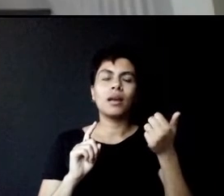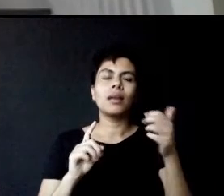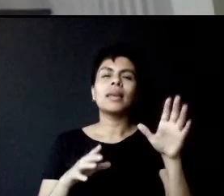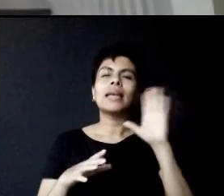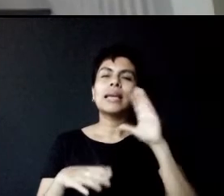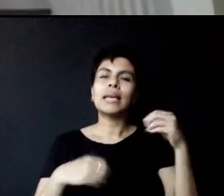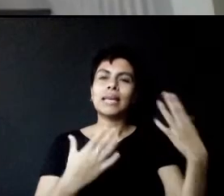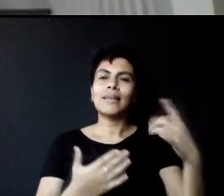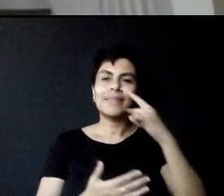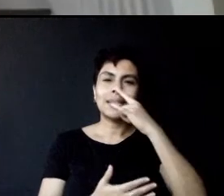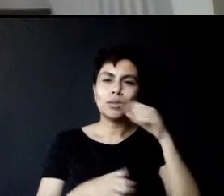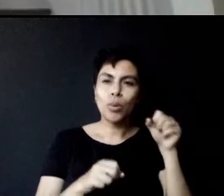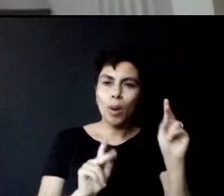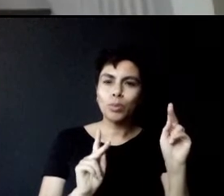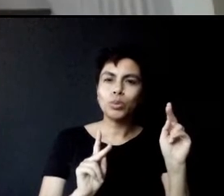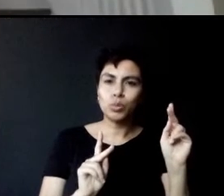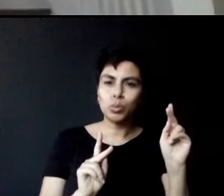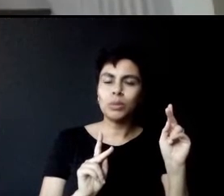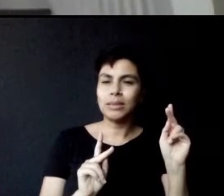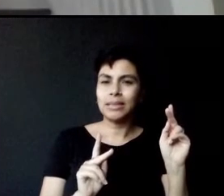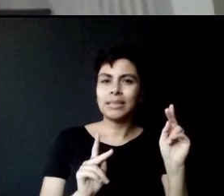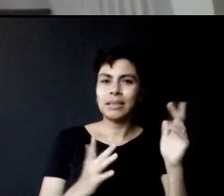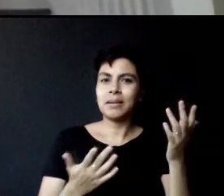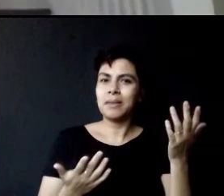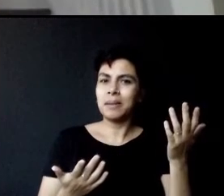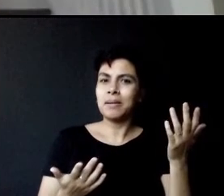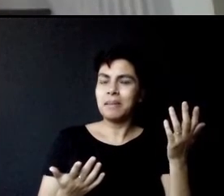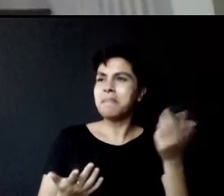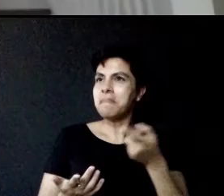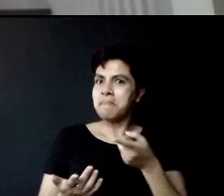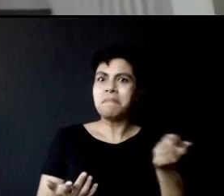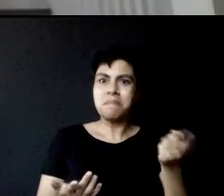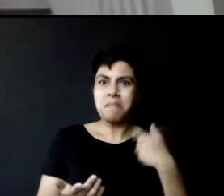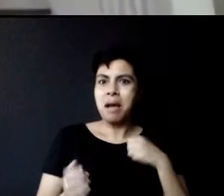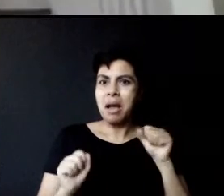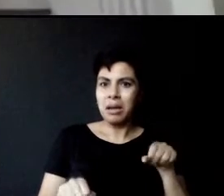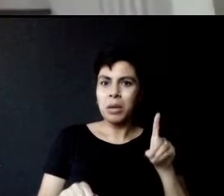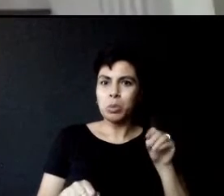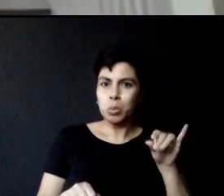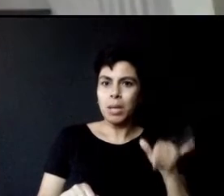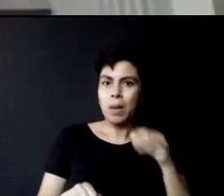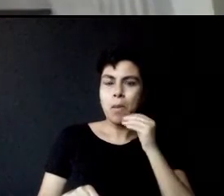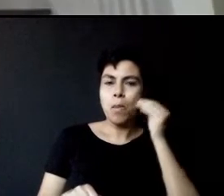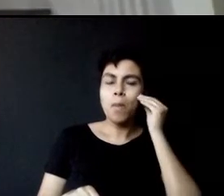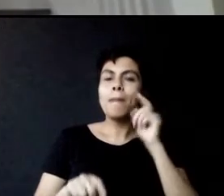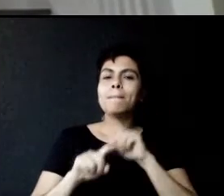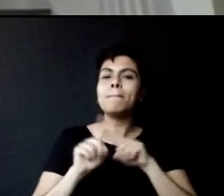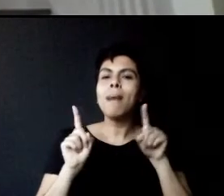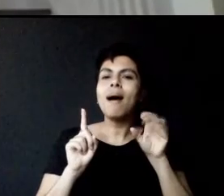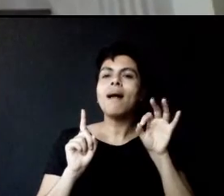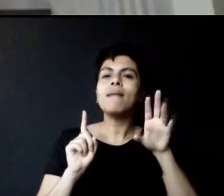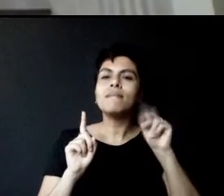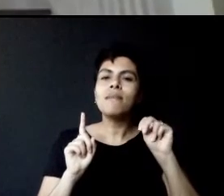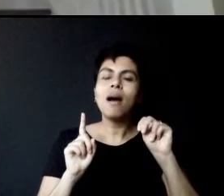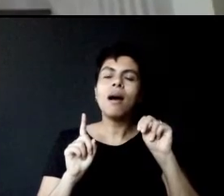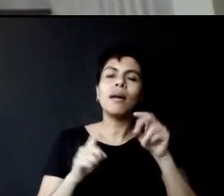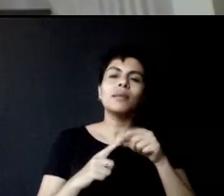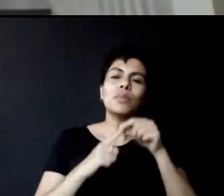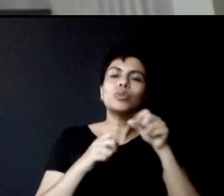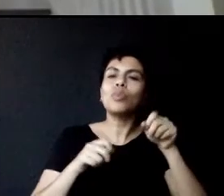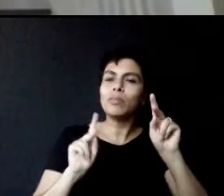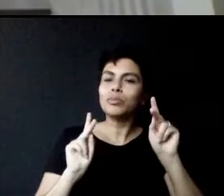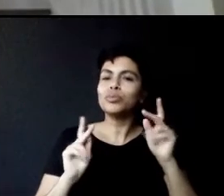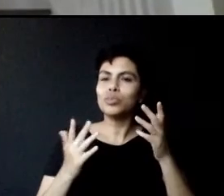it gives kids the opportunity, like, okay, this is not something you can always do at home. But this is a fun,